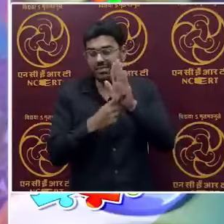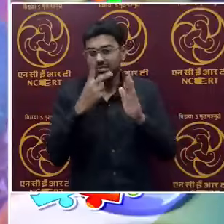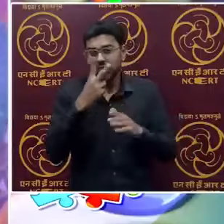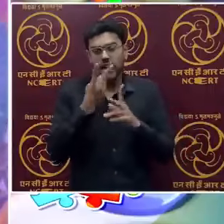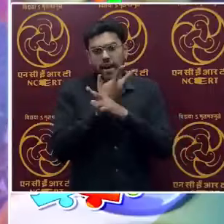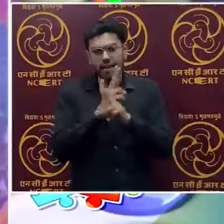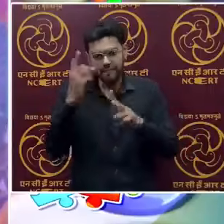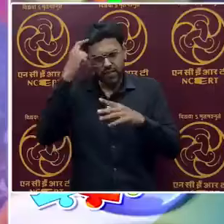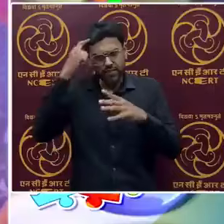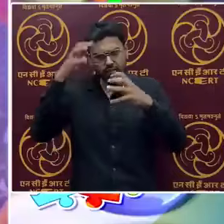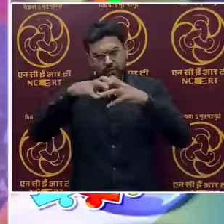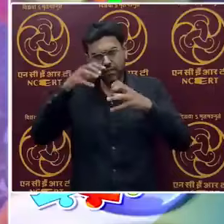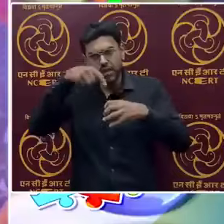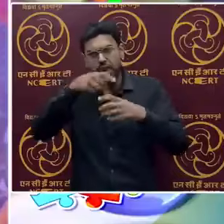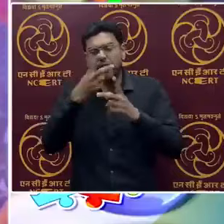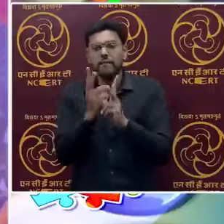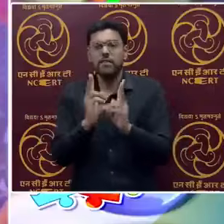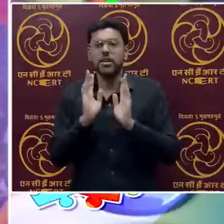of neurobiology.